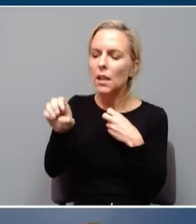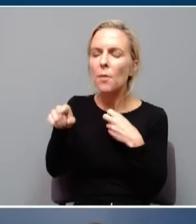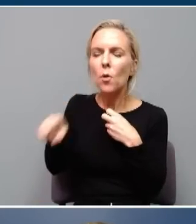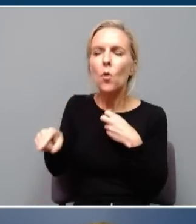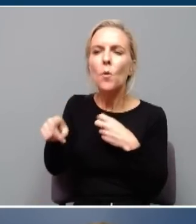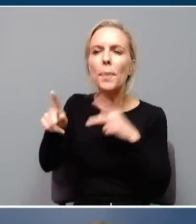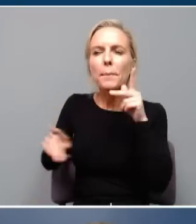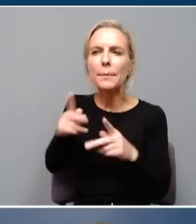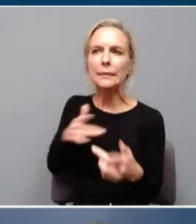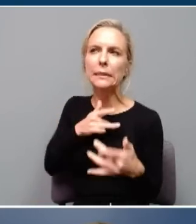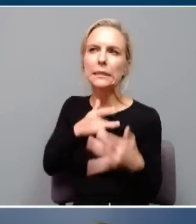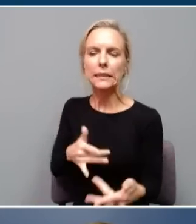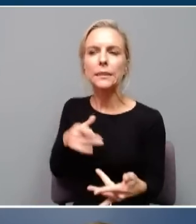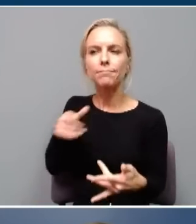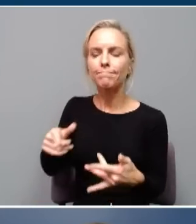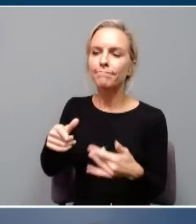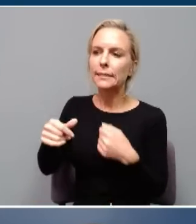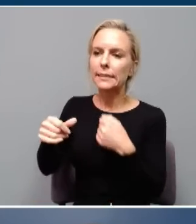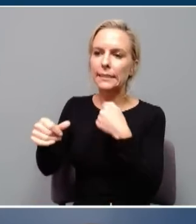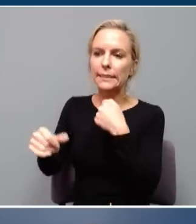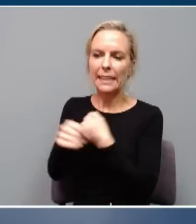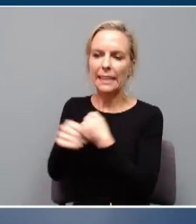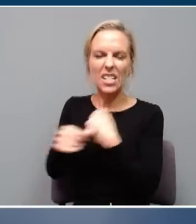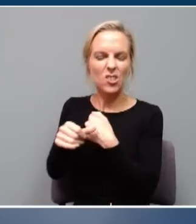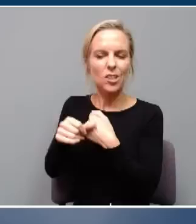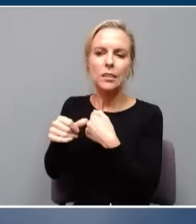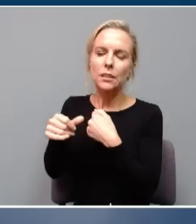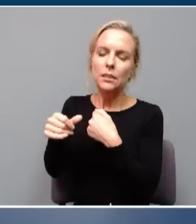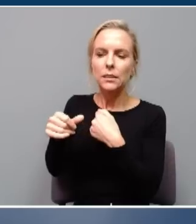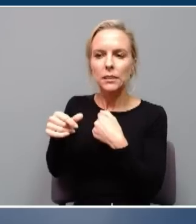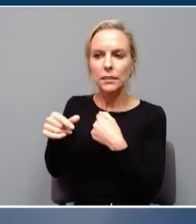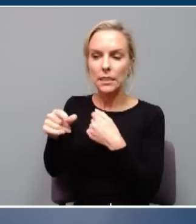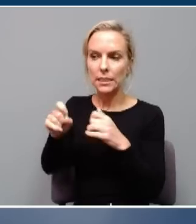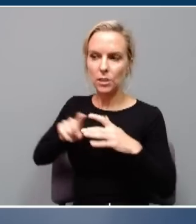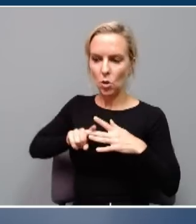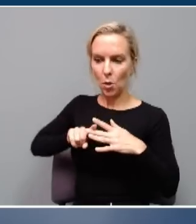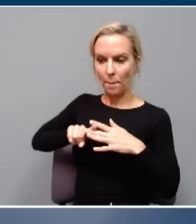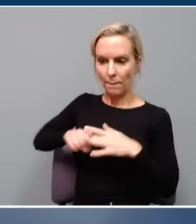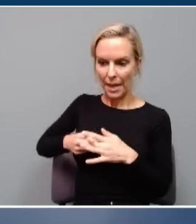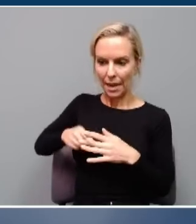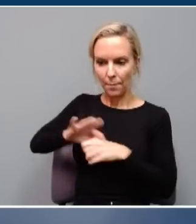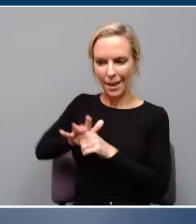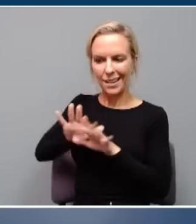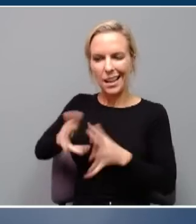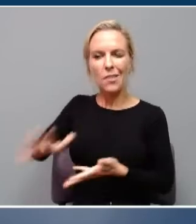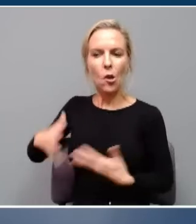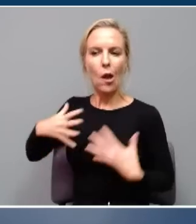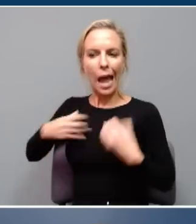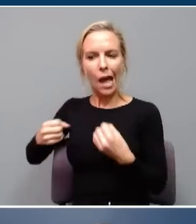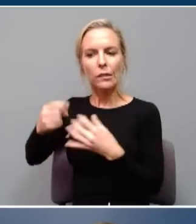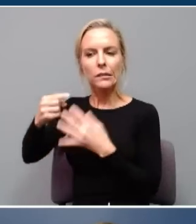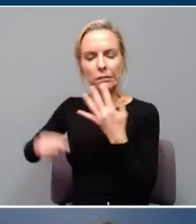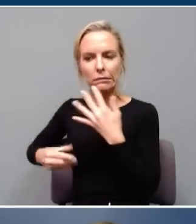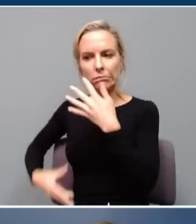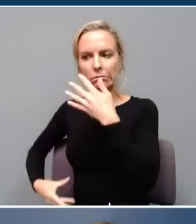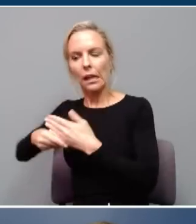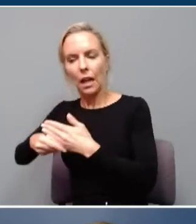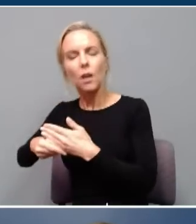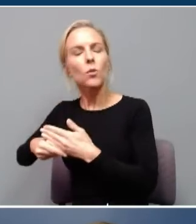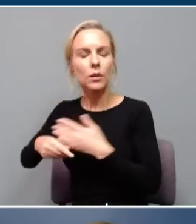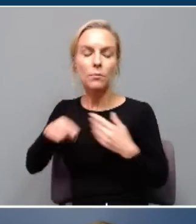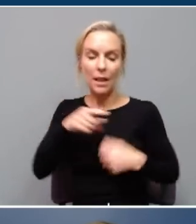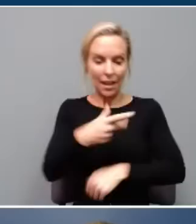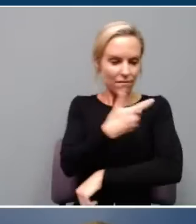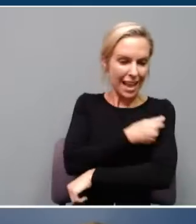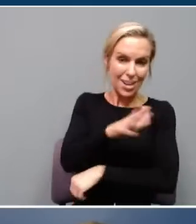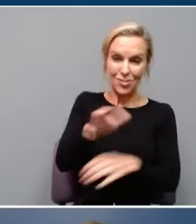are kind of in the danger area already and were since the beginning of this pandemic. If you get vaccinated, your chances